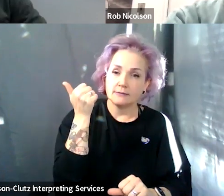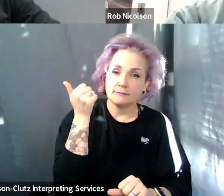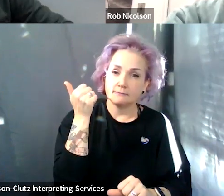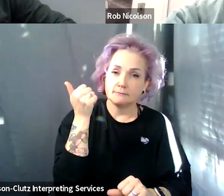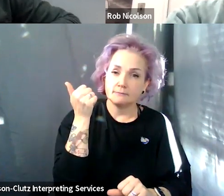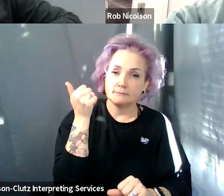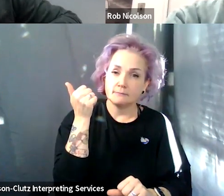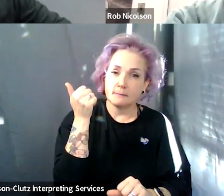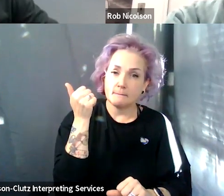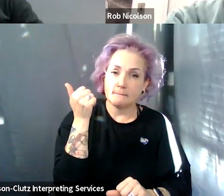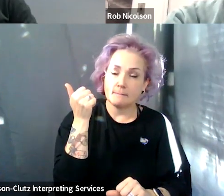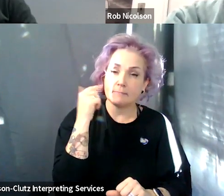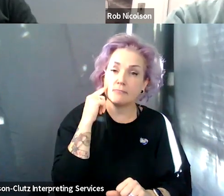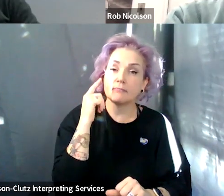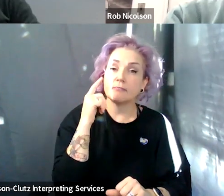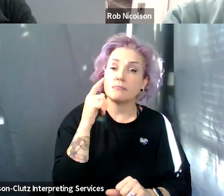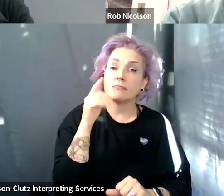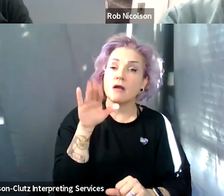The annual